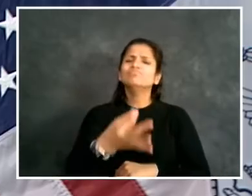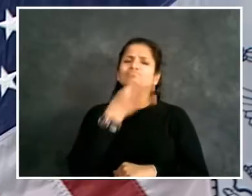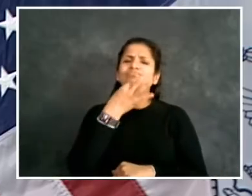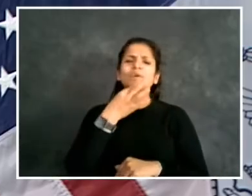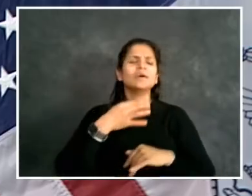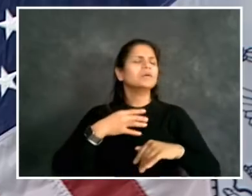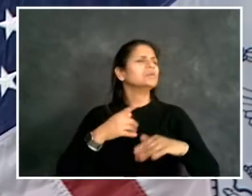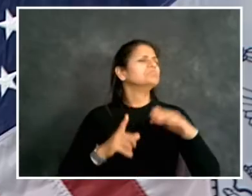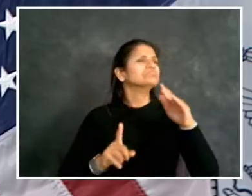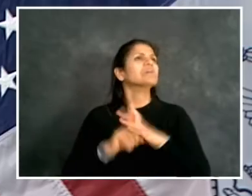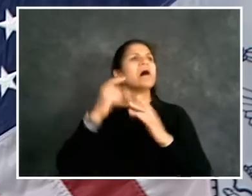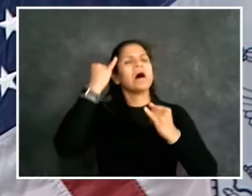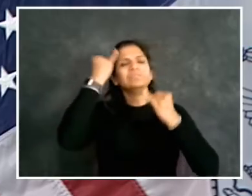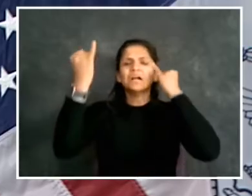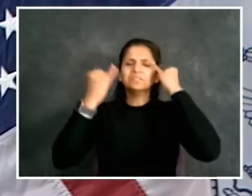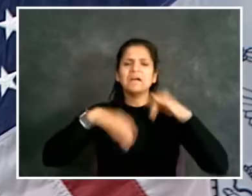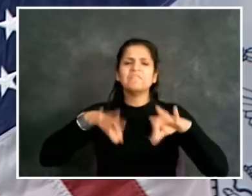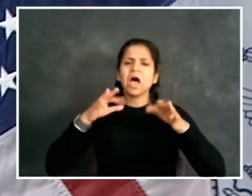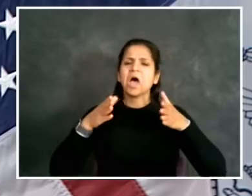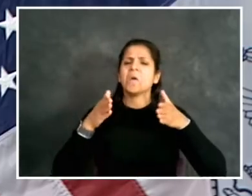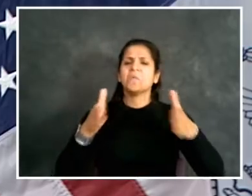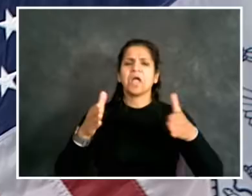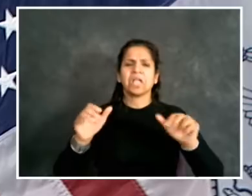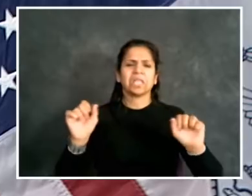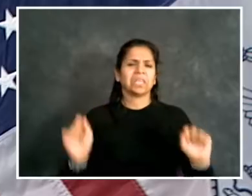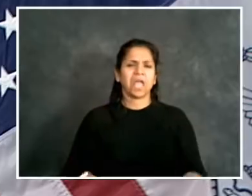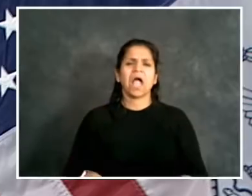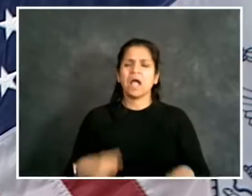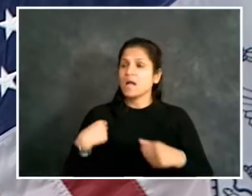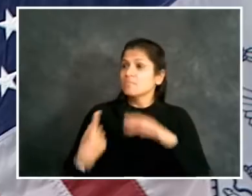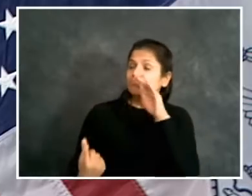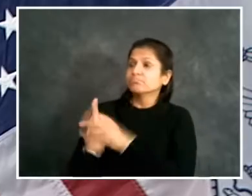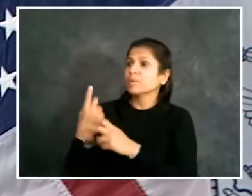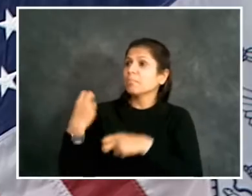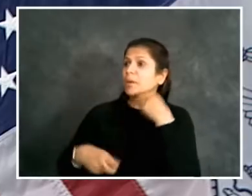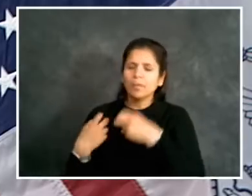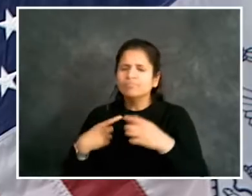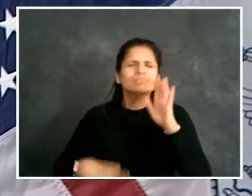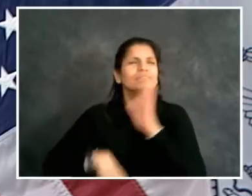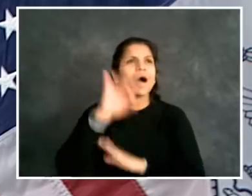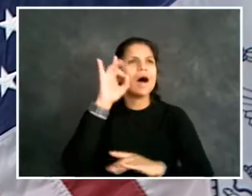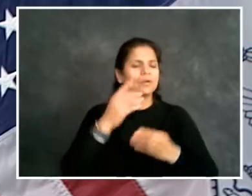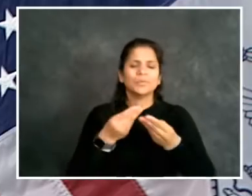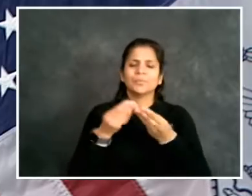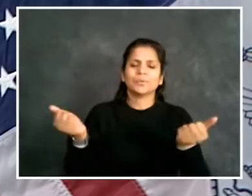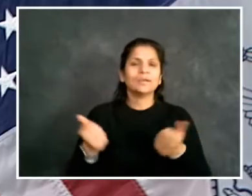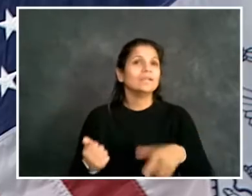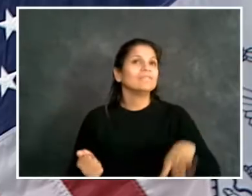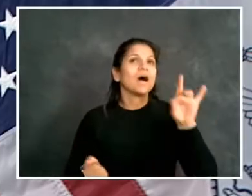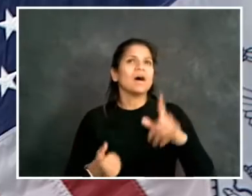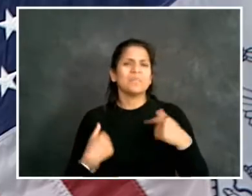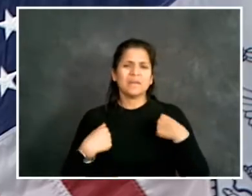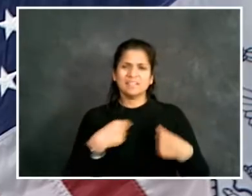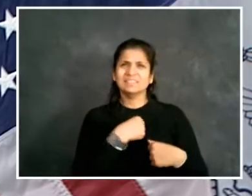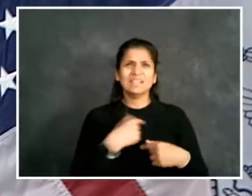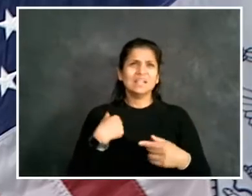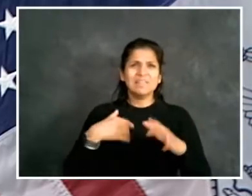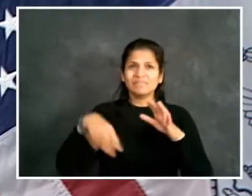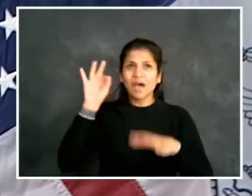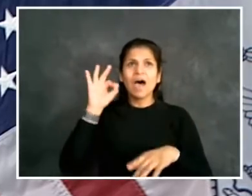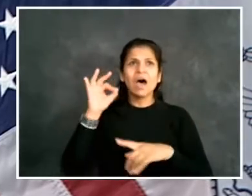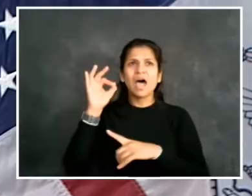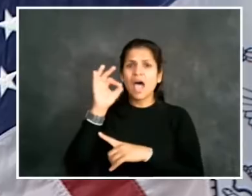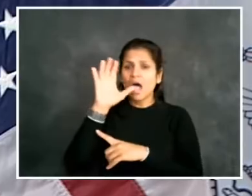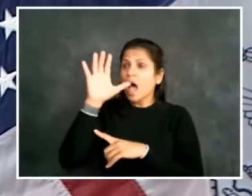of the earth to find the supplies, the equipment we need to protect our first responders, protect our